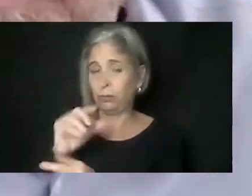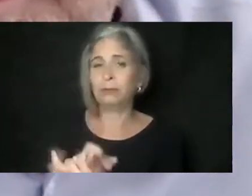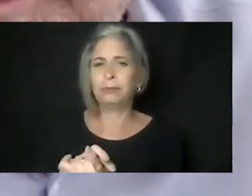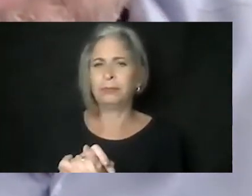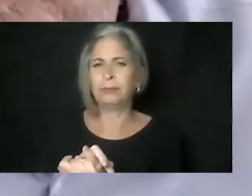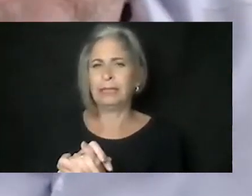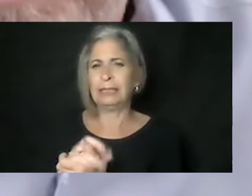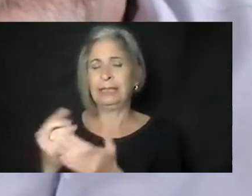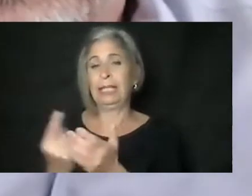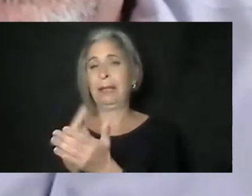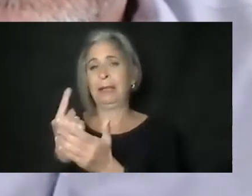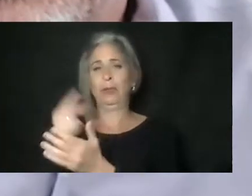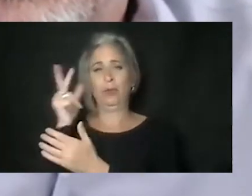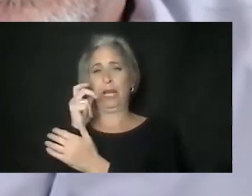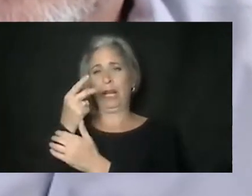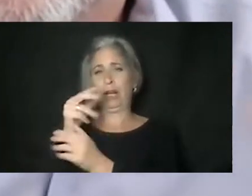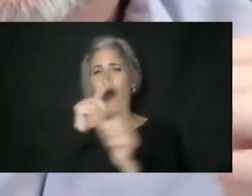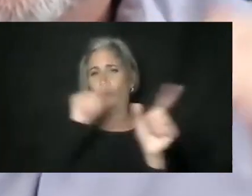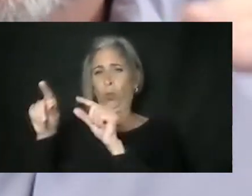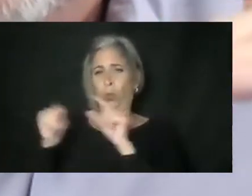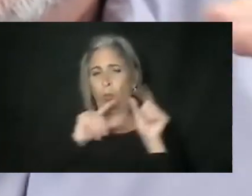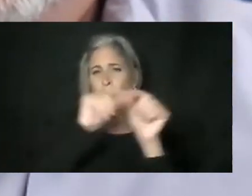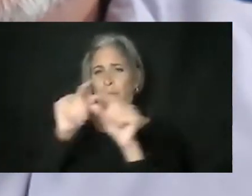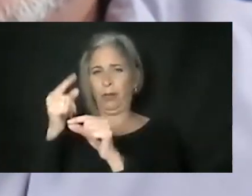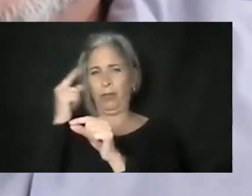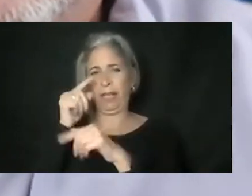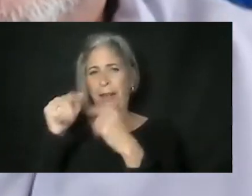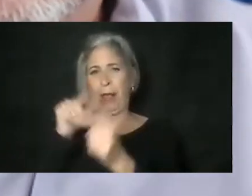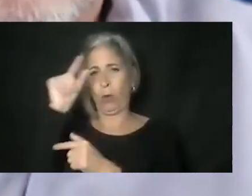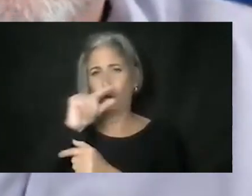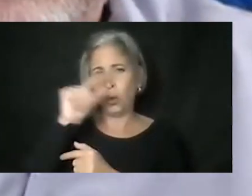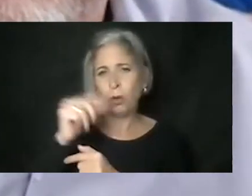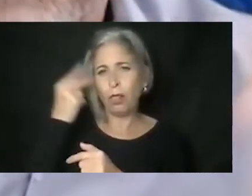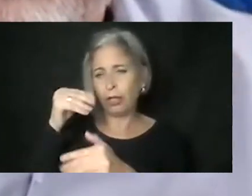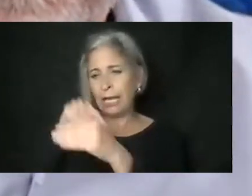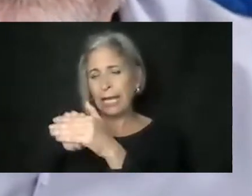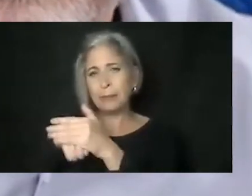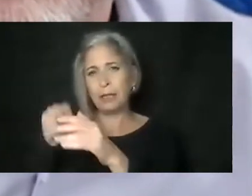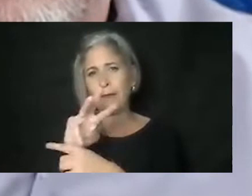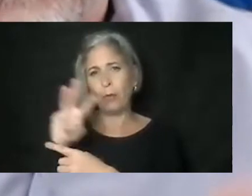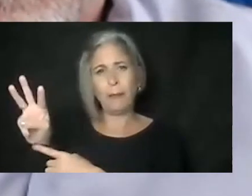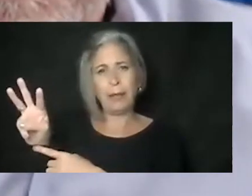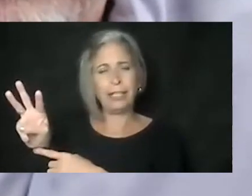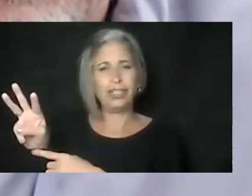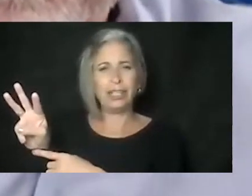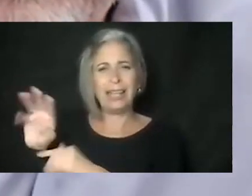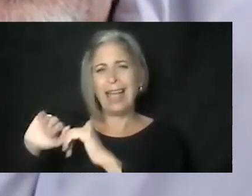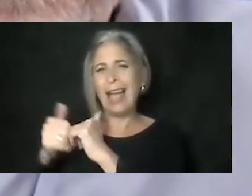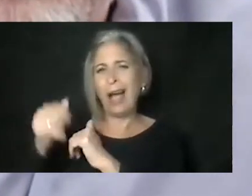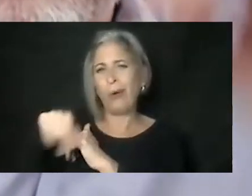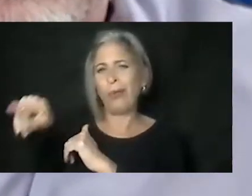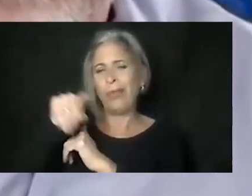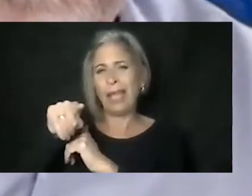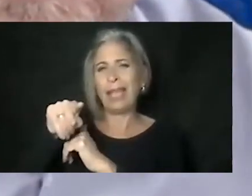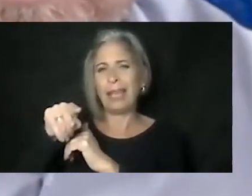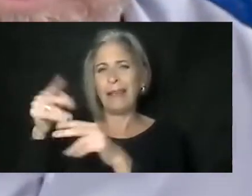every now and then you hear this rumor that Google's considering it in terms of, looking at the accessibility of a web page in terms of how